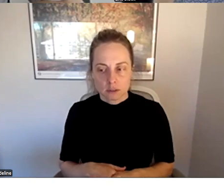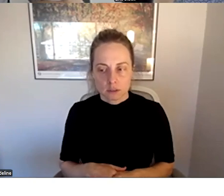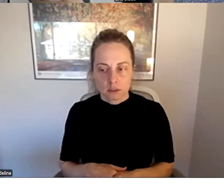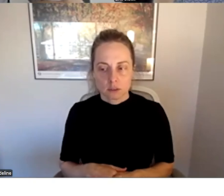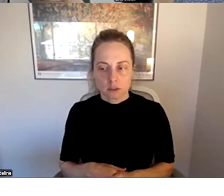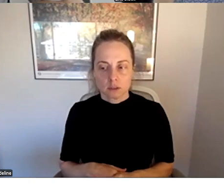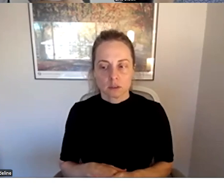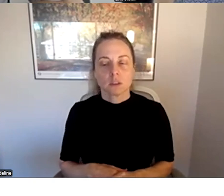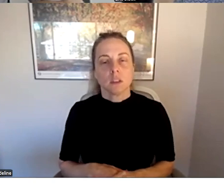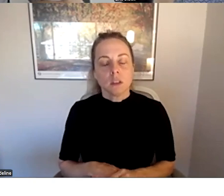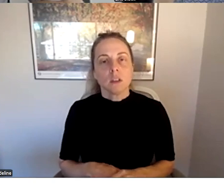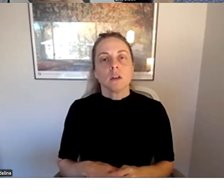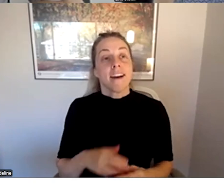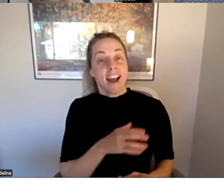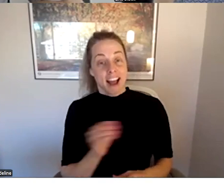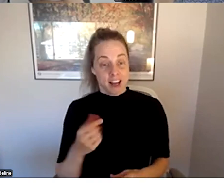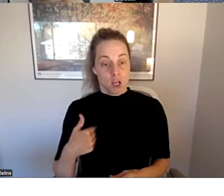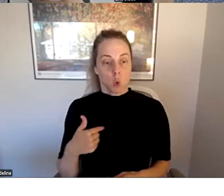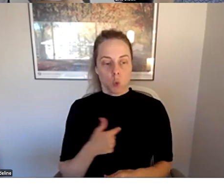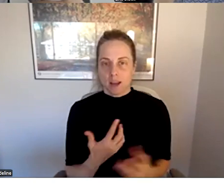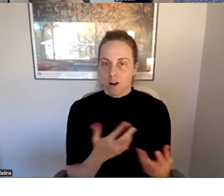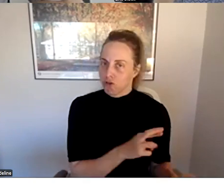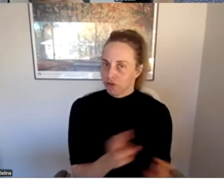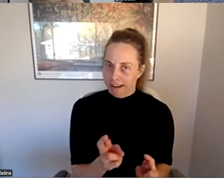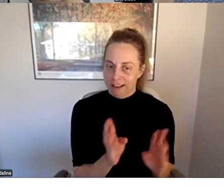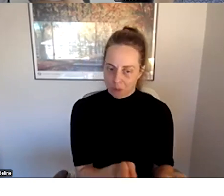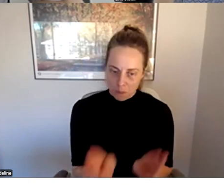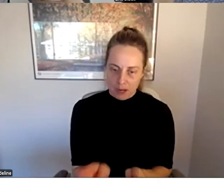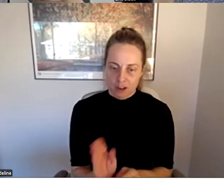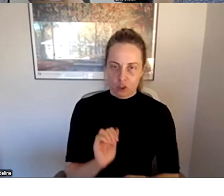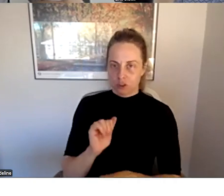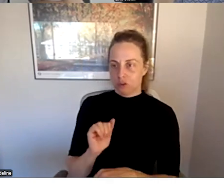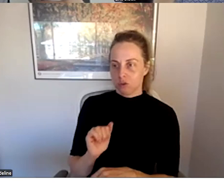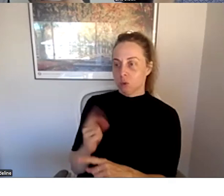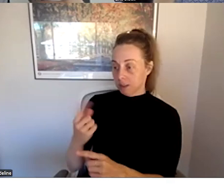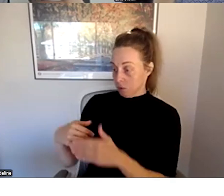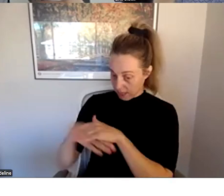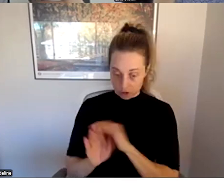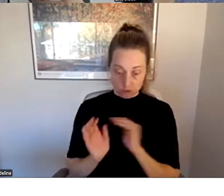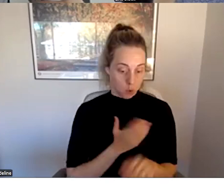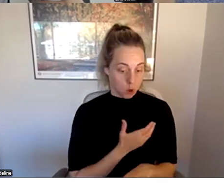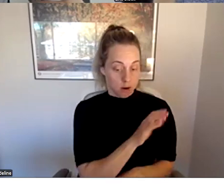to be fully prepared to set somebody else up for success that is coming into our organization.